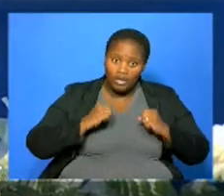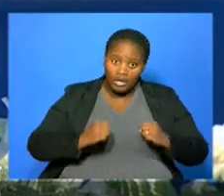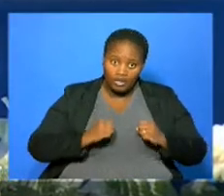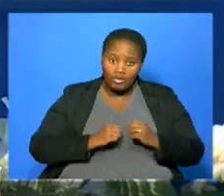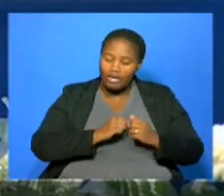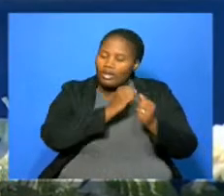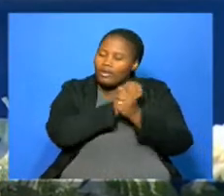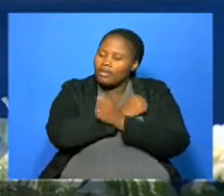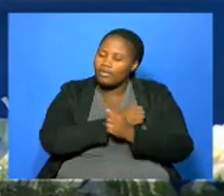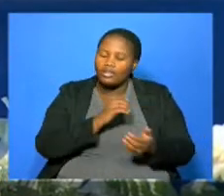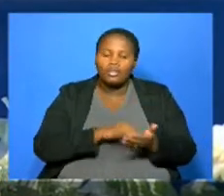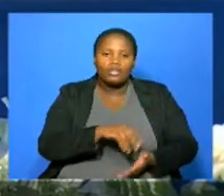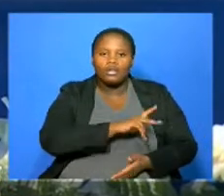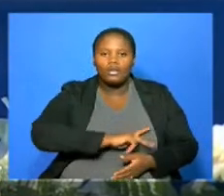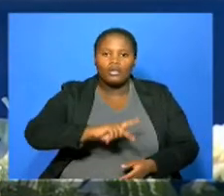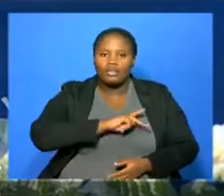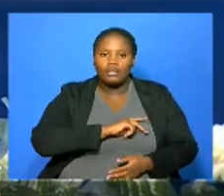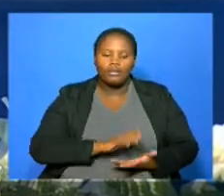love and compassion.